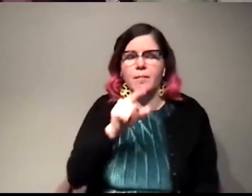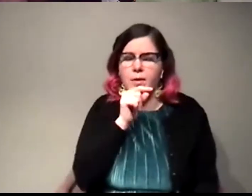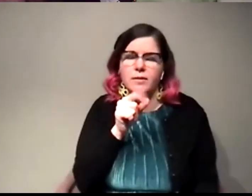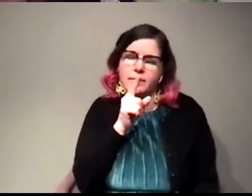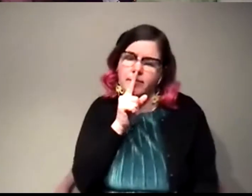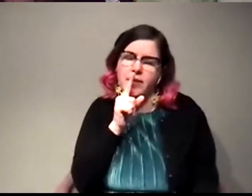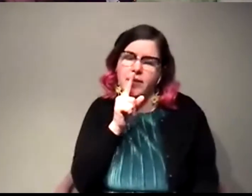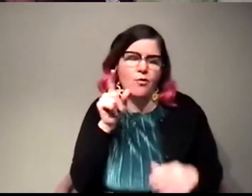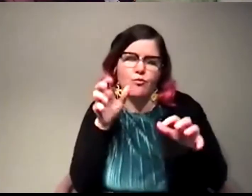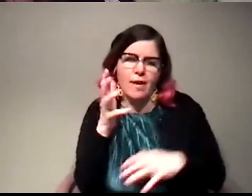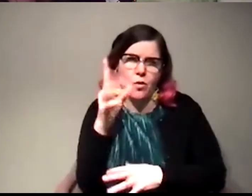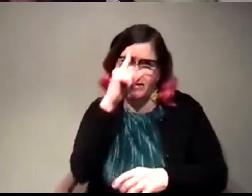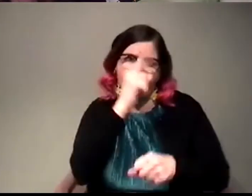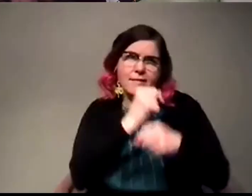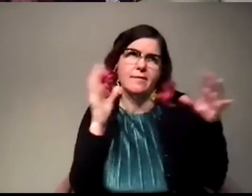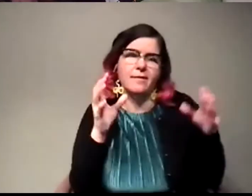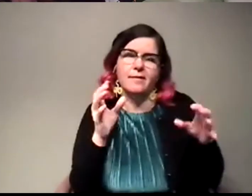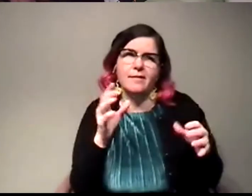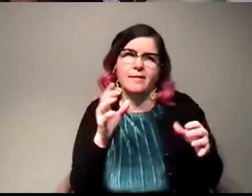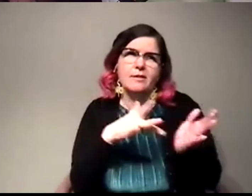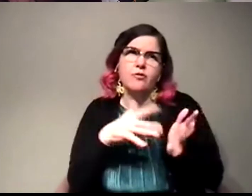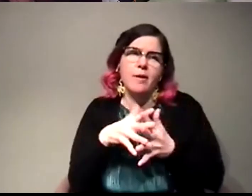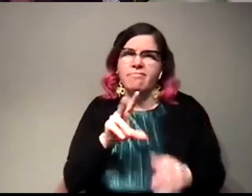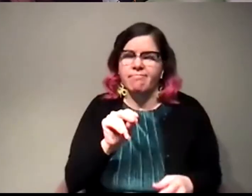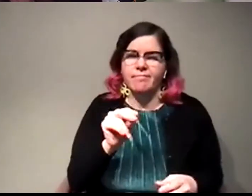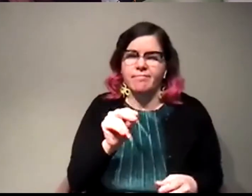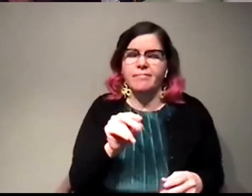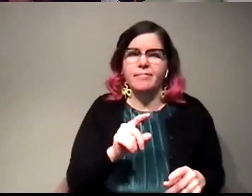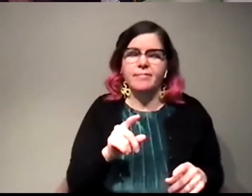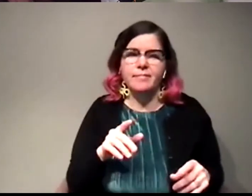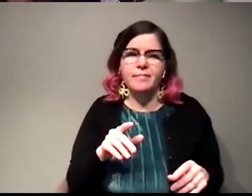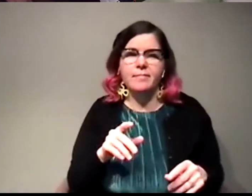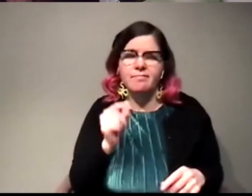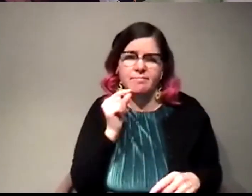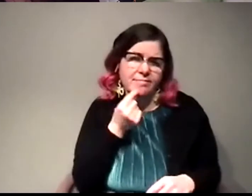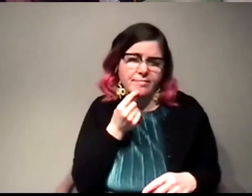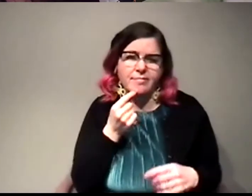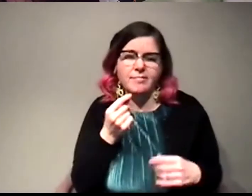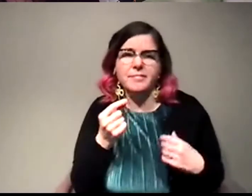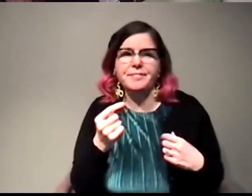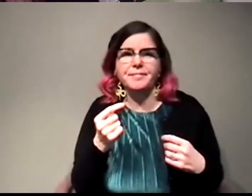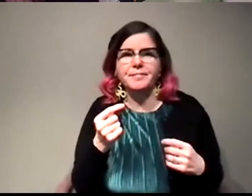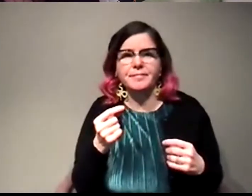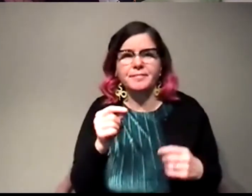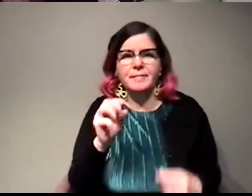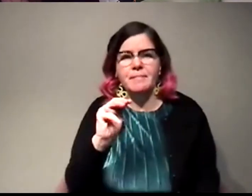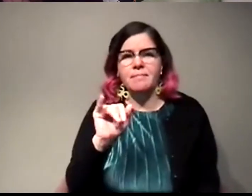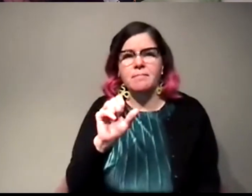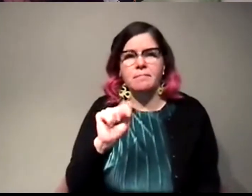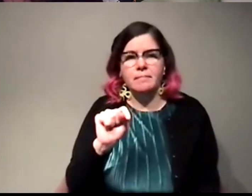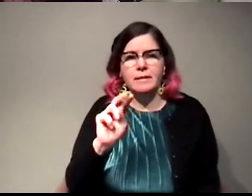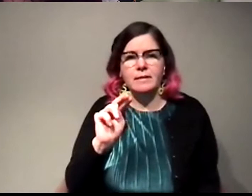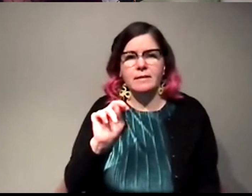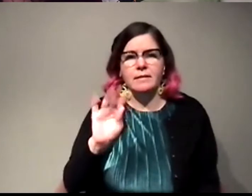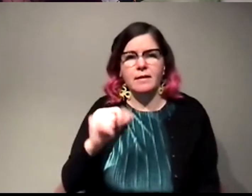might think of when you think of, you know, Panama, Central America, but it was really, really cool. We were doing something called mist netting, which is how you